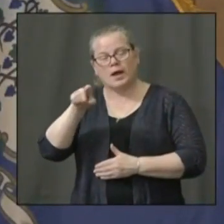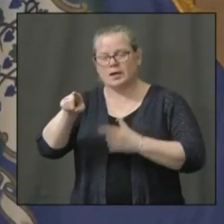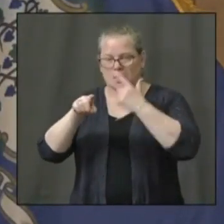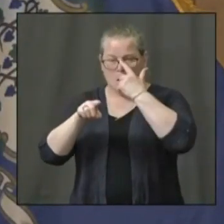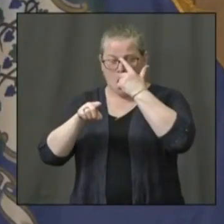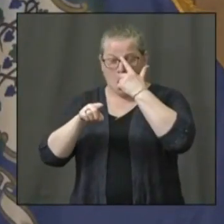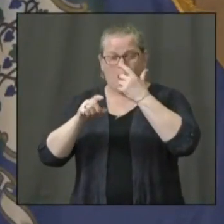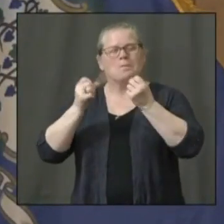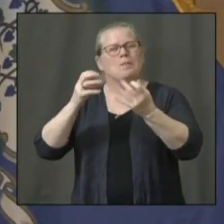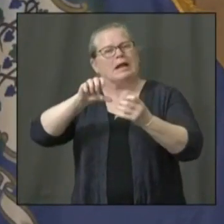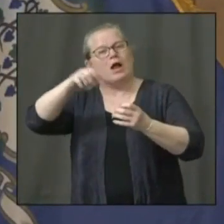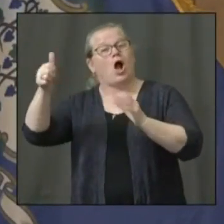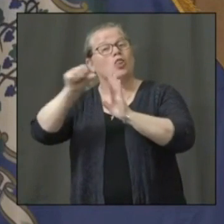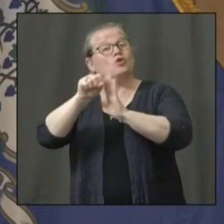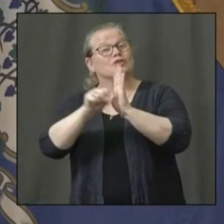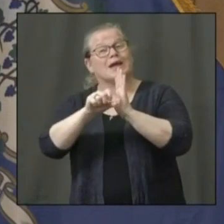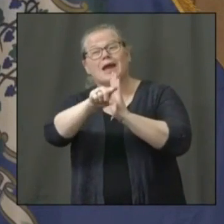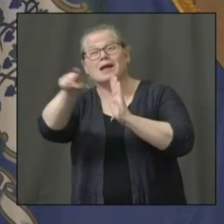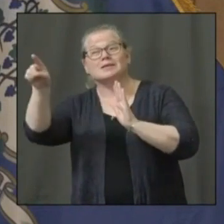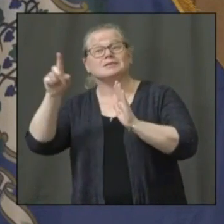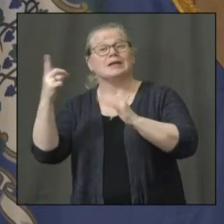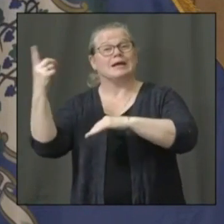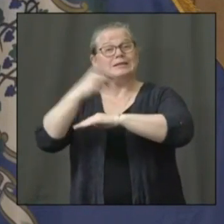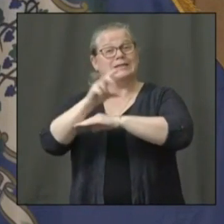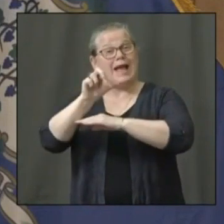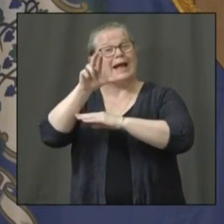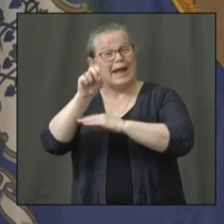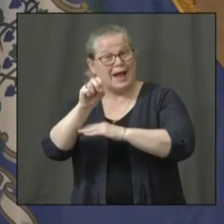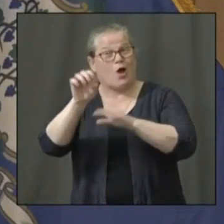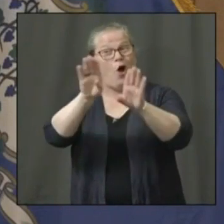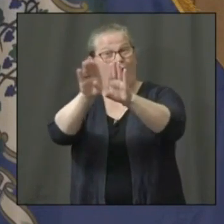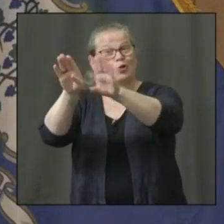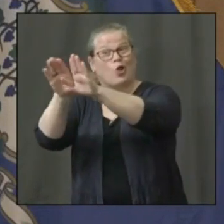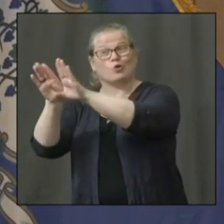daycare. We urged as many of our daycare to stay open as we could,